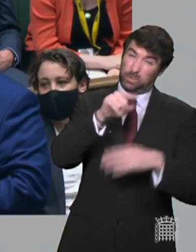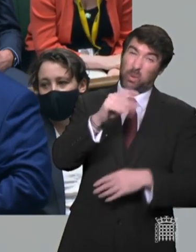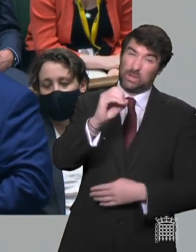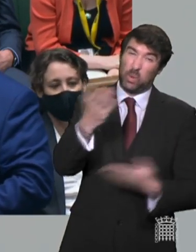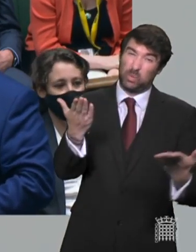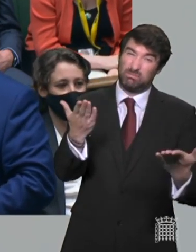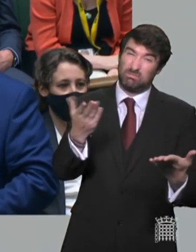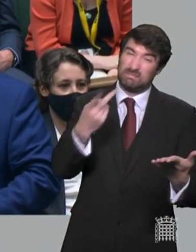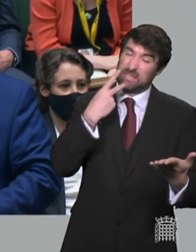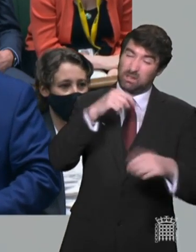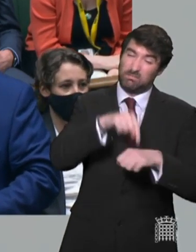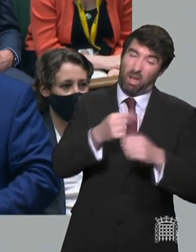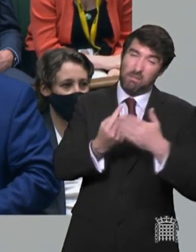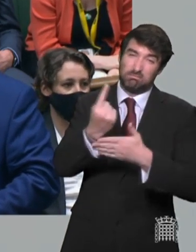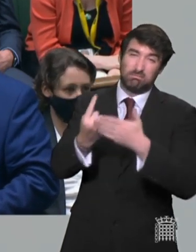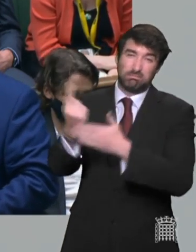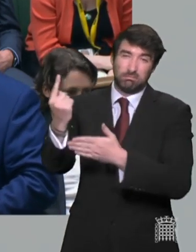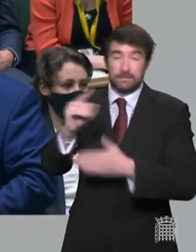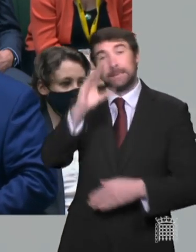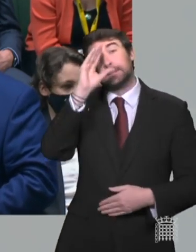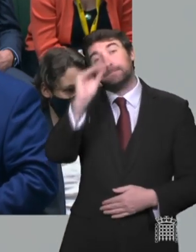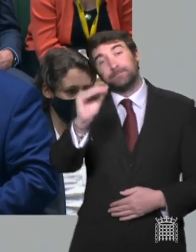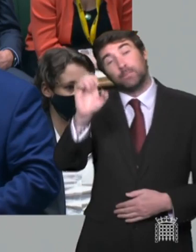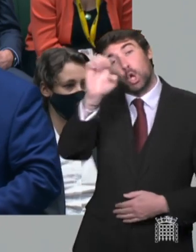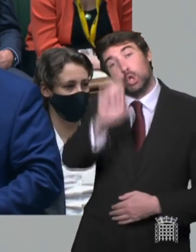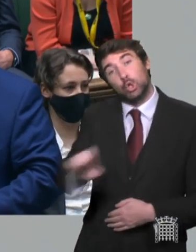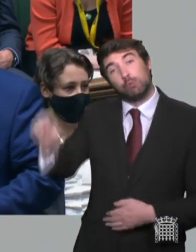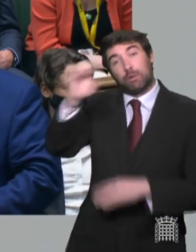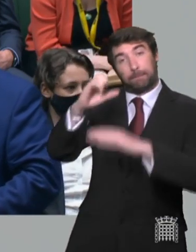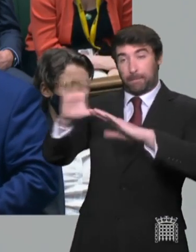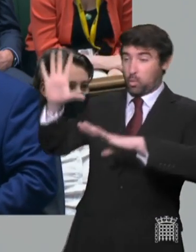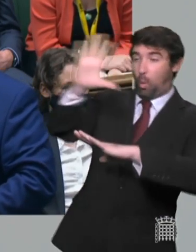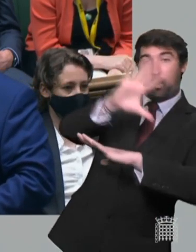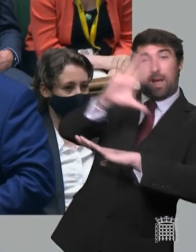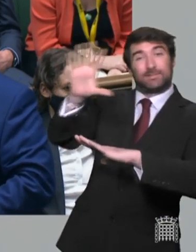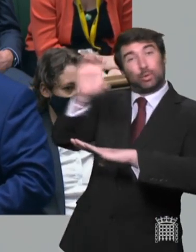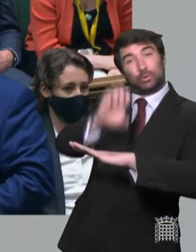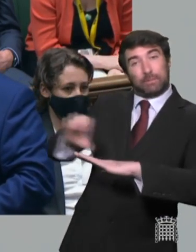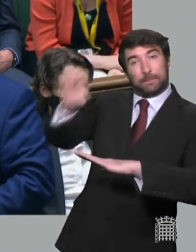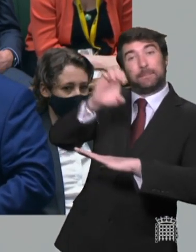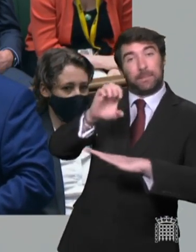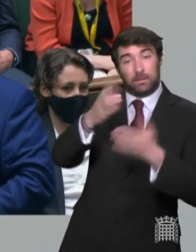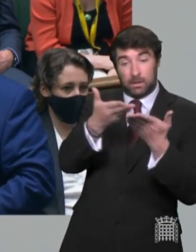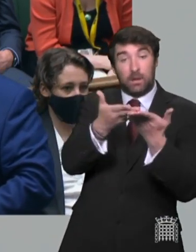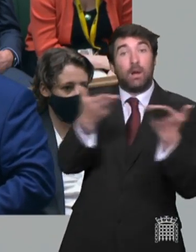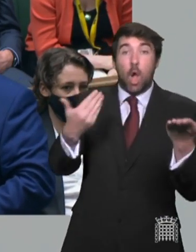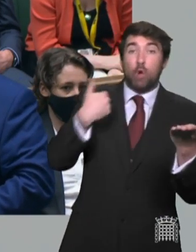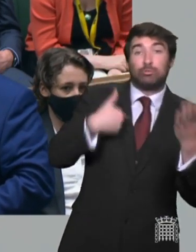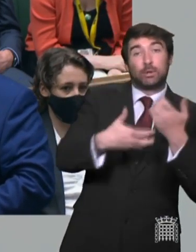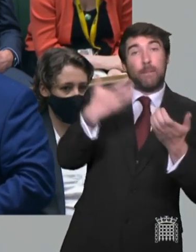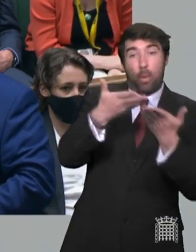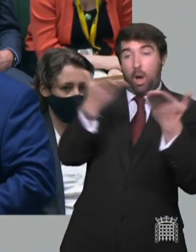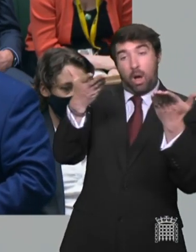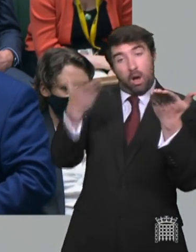poverty and inequality anywhere in North West Europe. And in-work poverty, Prime Minister, has risen to record levels